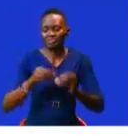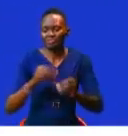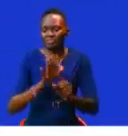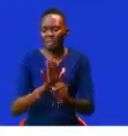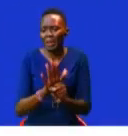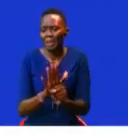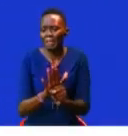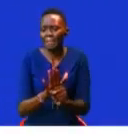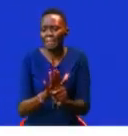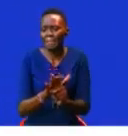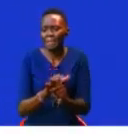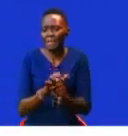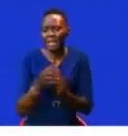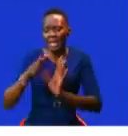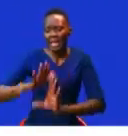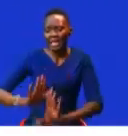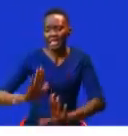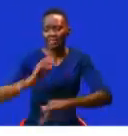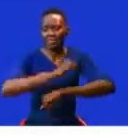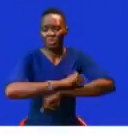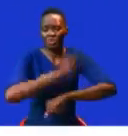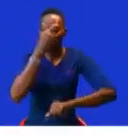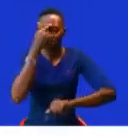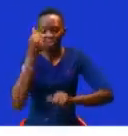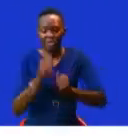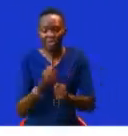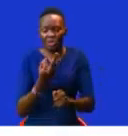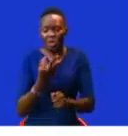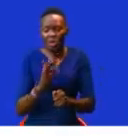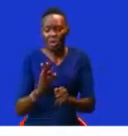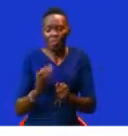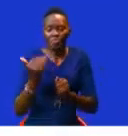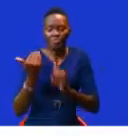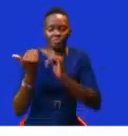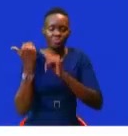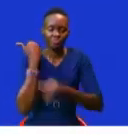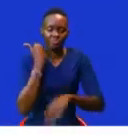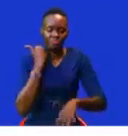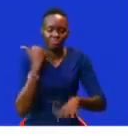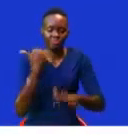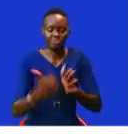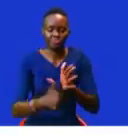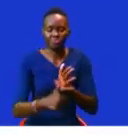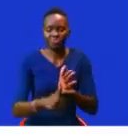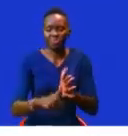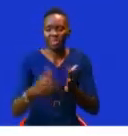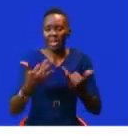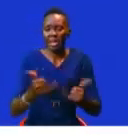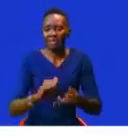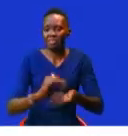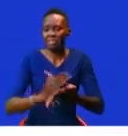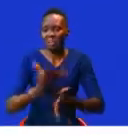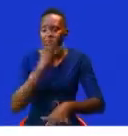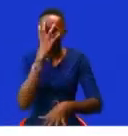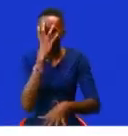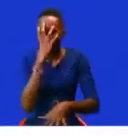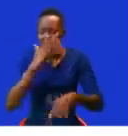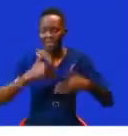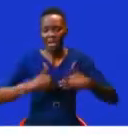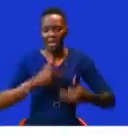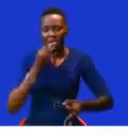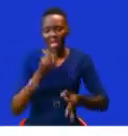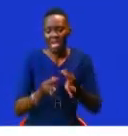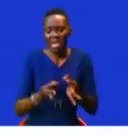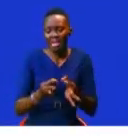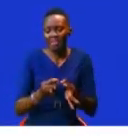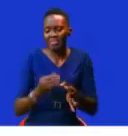schools because of menstrual issues. A good number get embarrassed once they experience